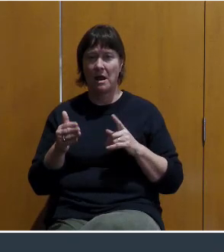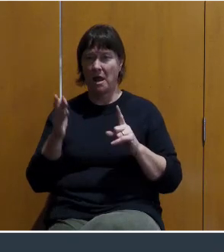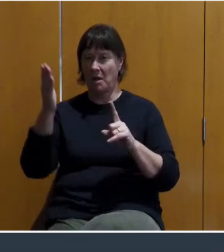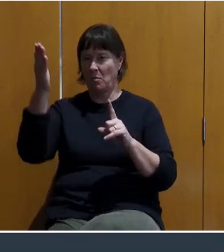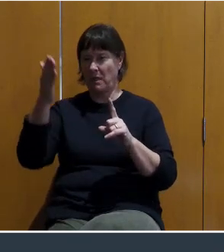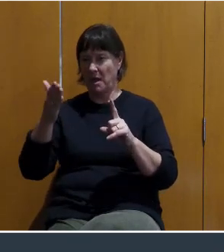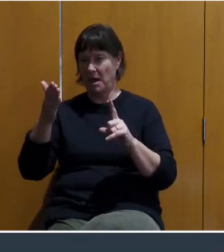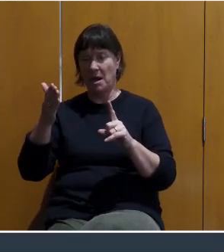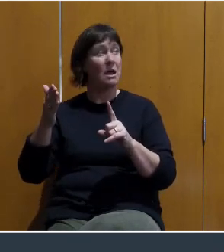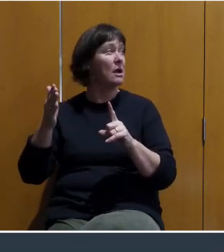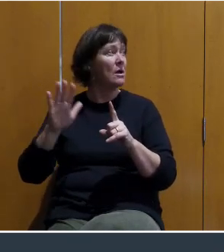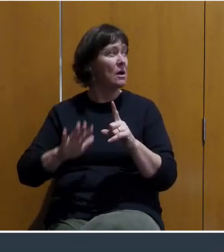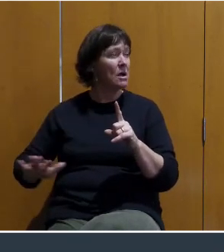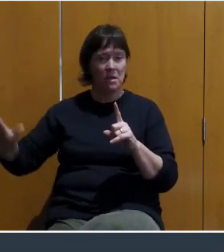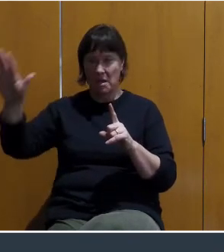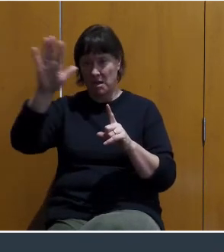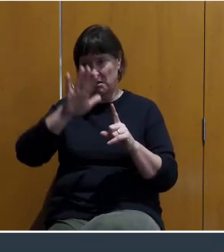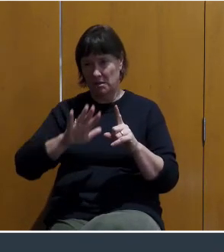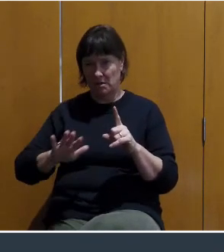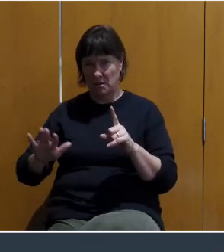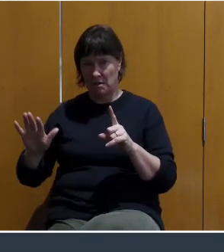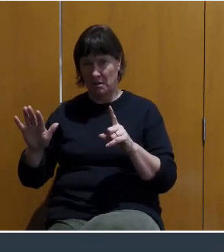the on-lead areas?